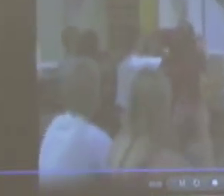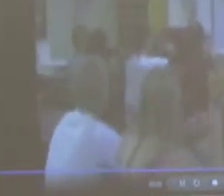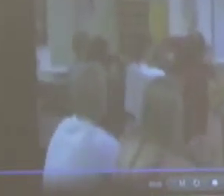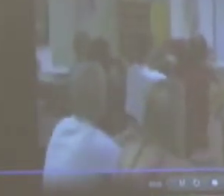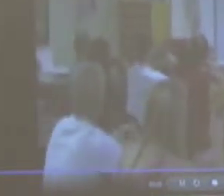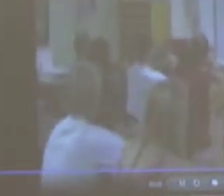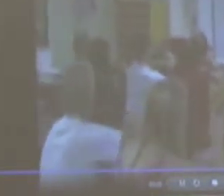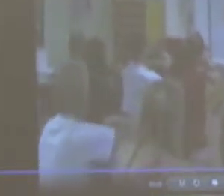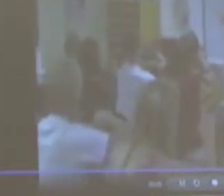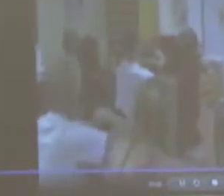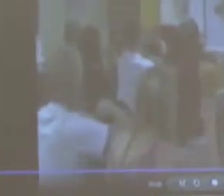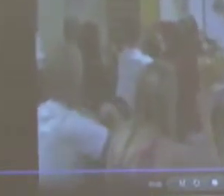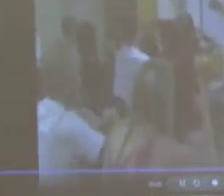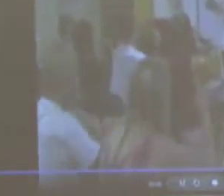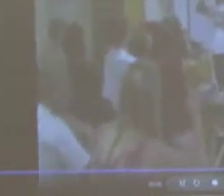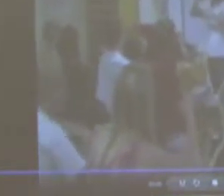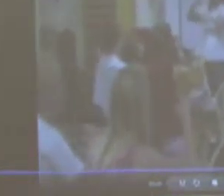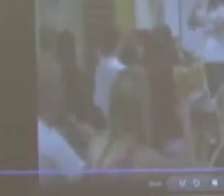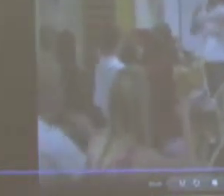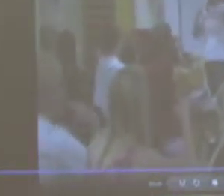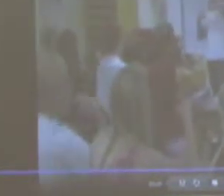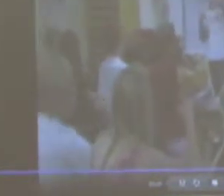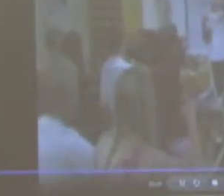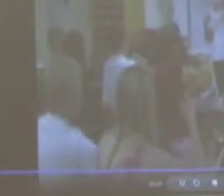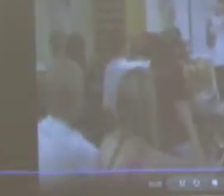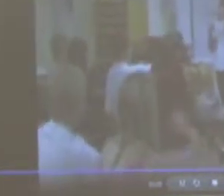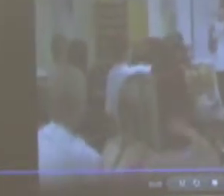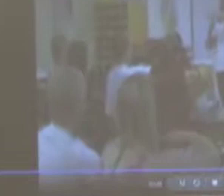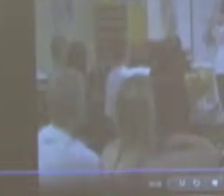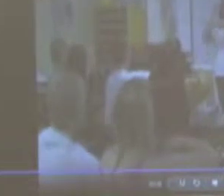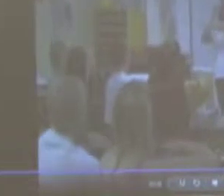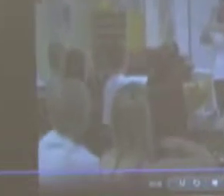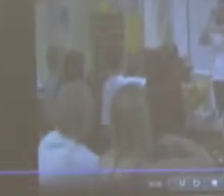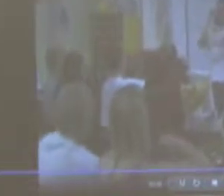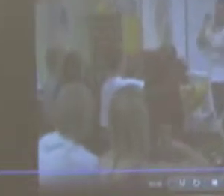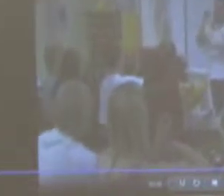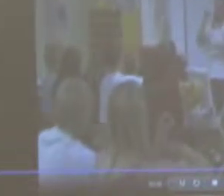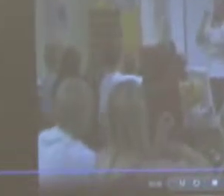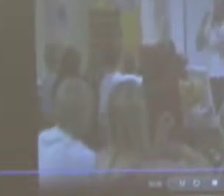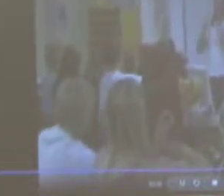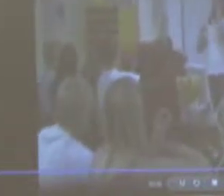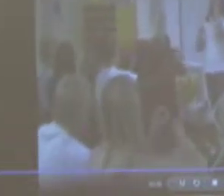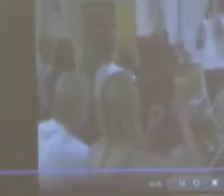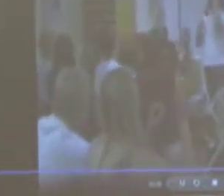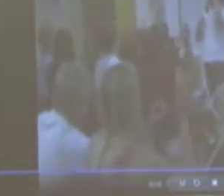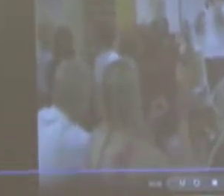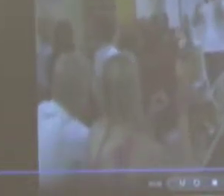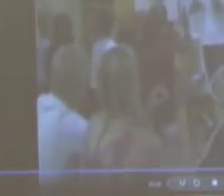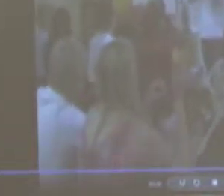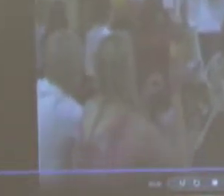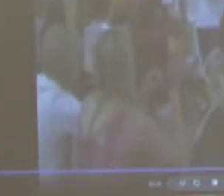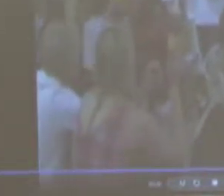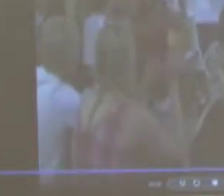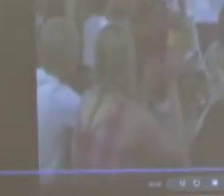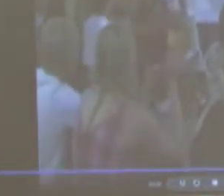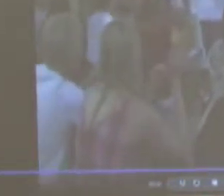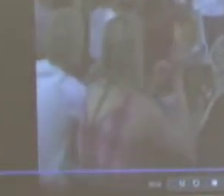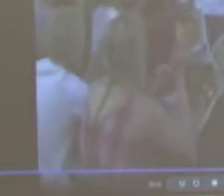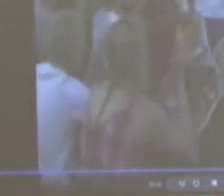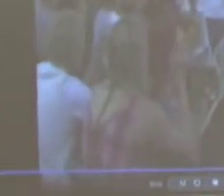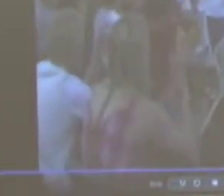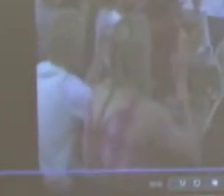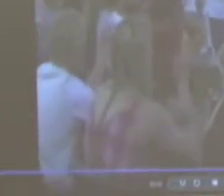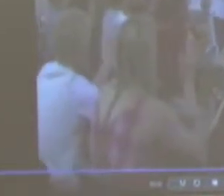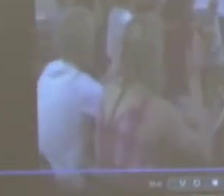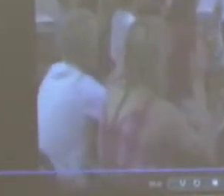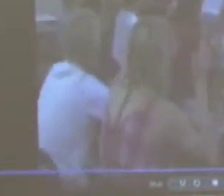go down when the slope is negative. We have horizontal lines, the slope is 0. And when we have vertical lines, Joe falls